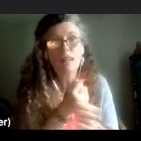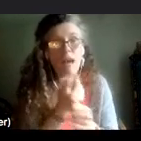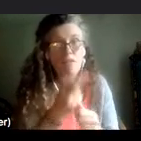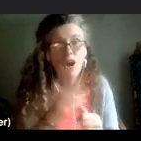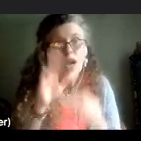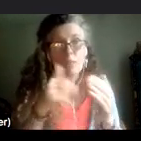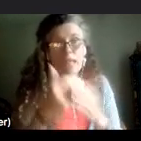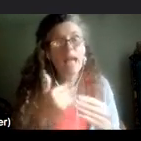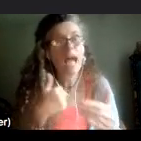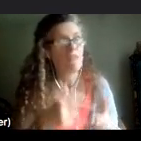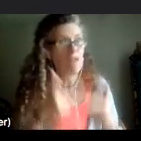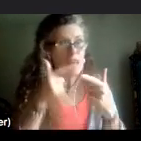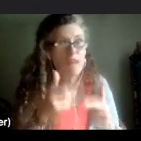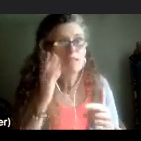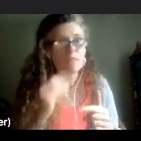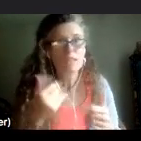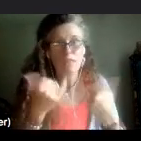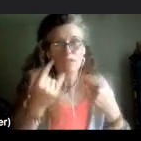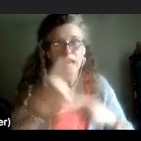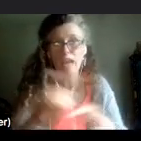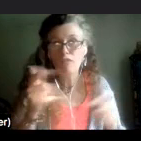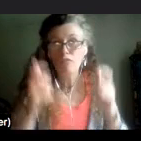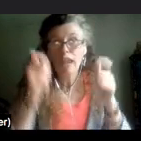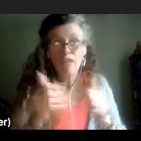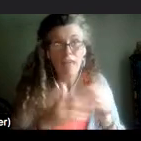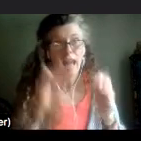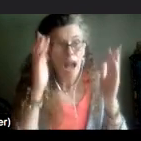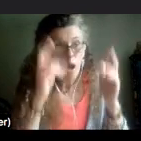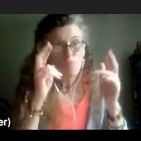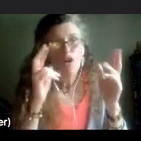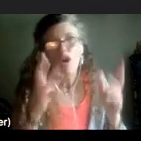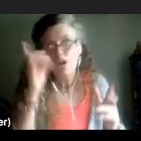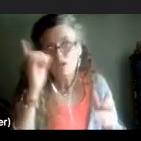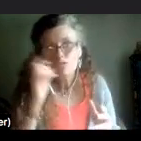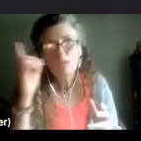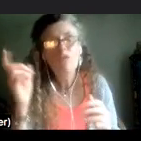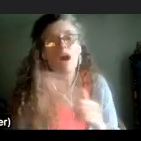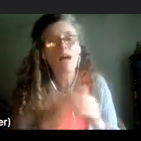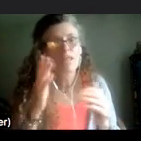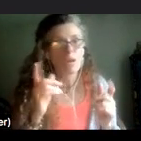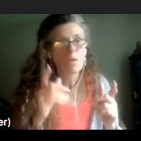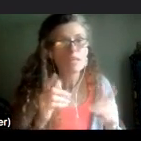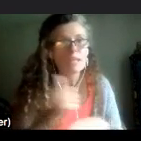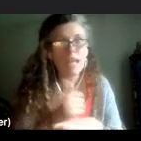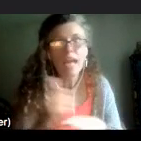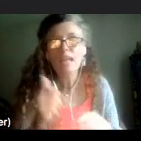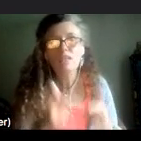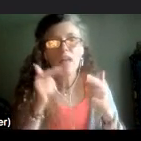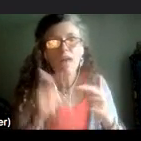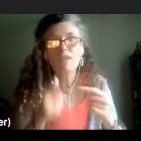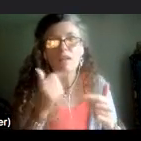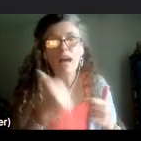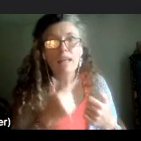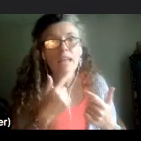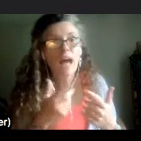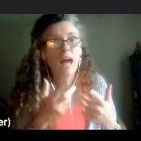life experience I have today. It was even greater than I had hoped for or dreamed for. There was a stage of life where it's like, honey, I said to you,